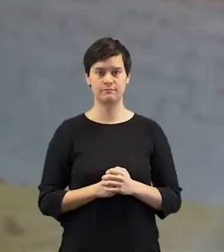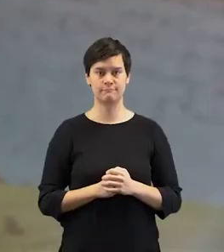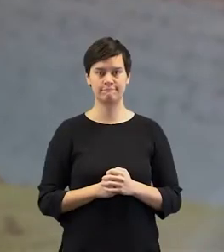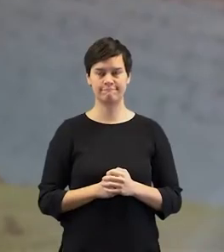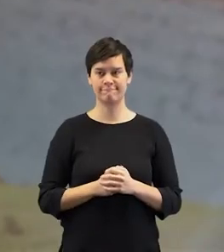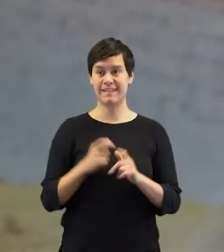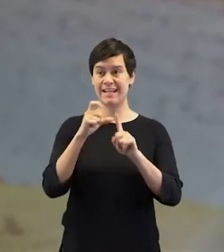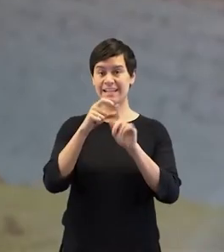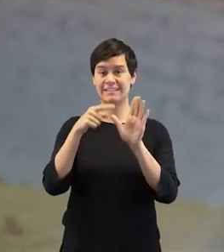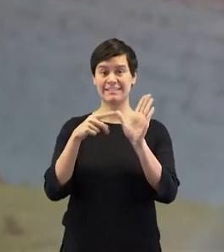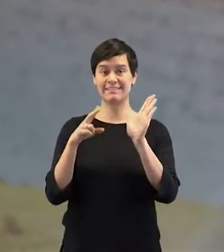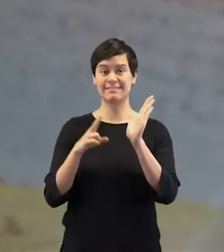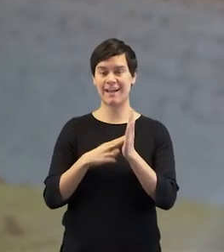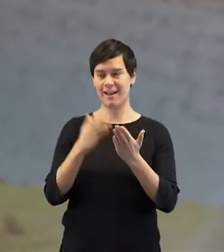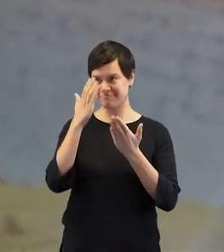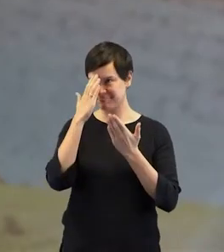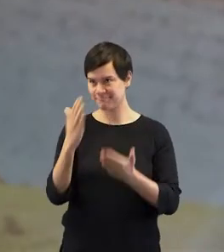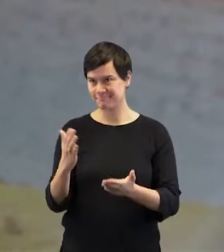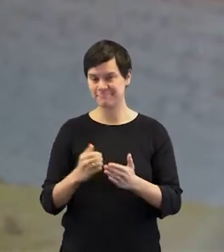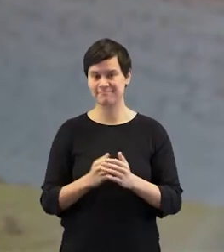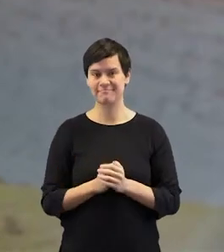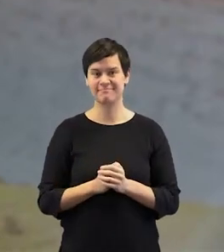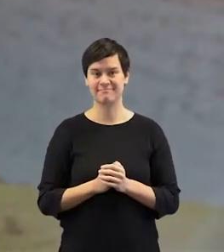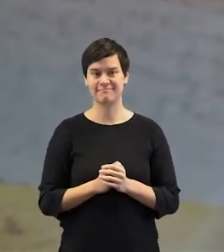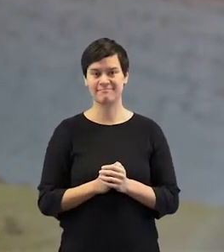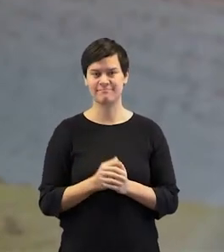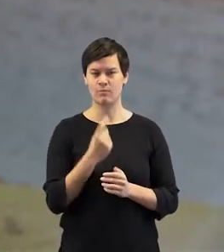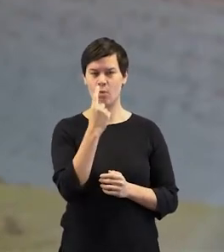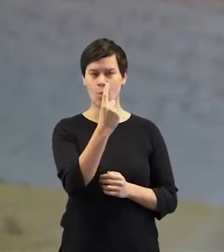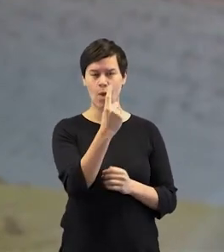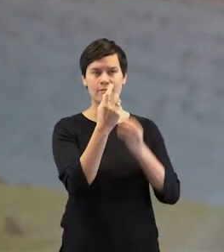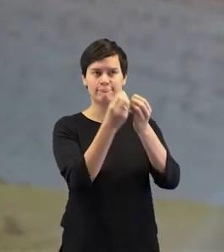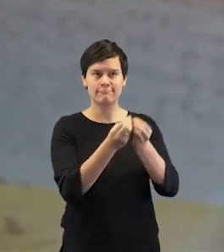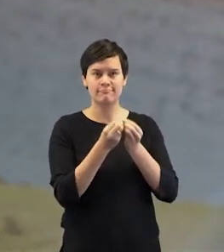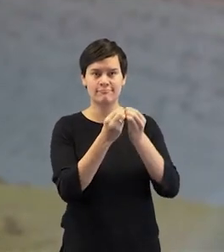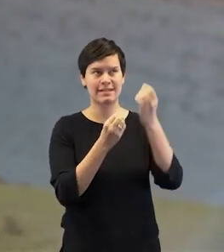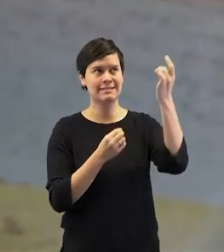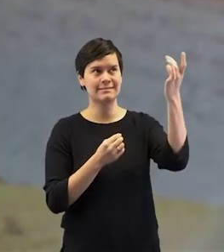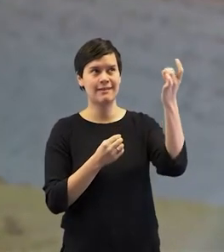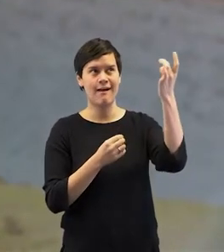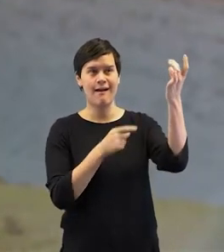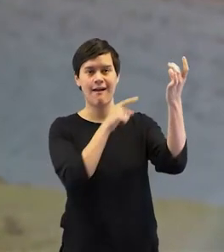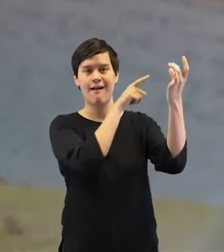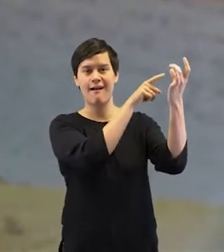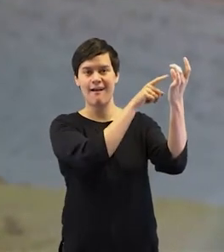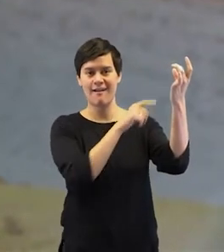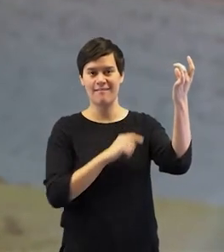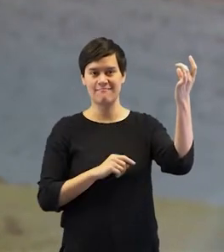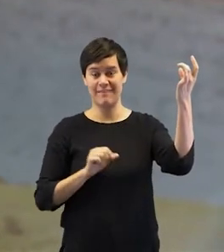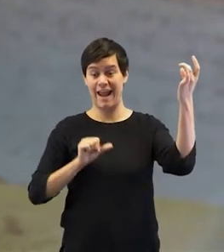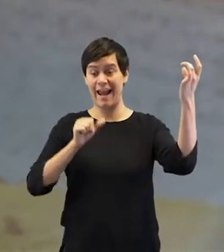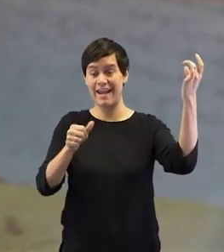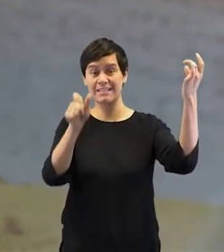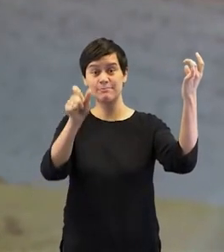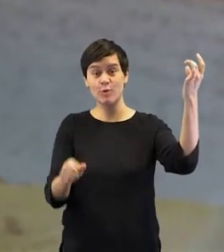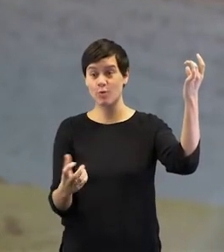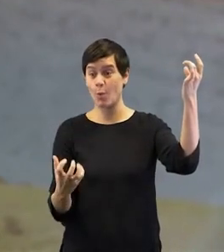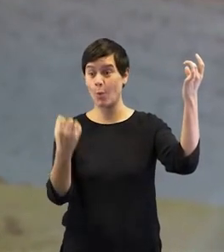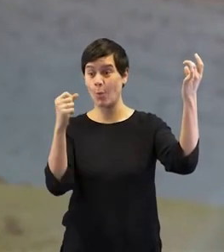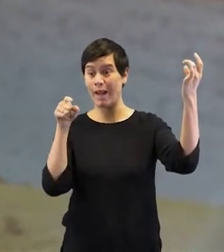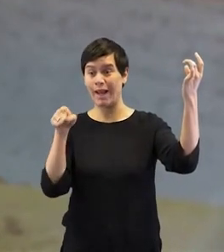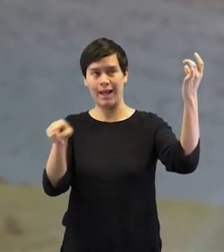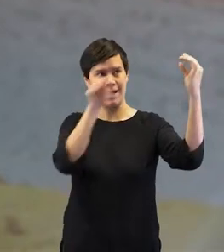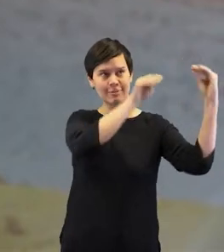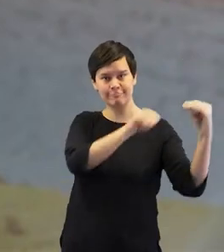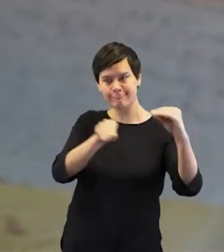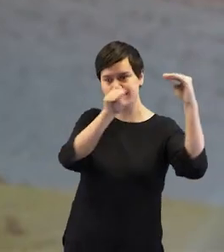Kia ora, Dan. E mihi ana ki a koe. Mēnā ko atu tahi te tohunga tapu ki te rangi, ko te kaiwhiwhi I te tohu e whai